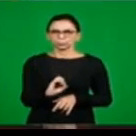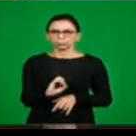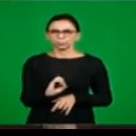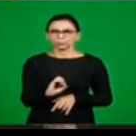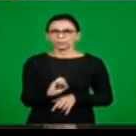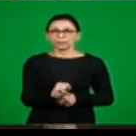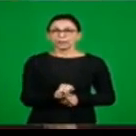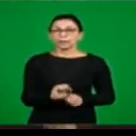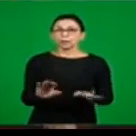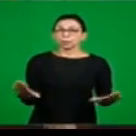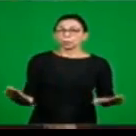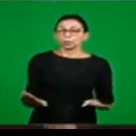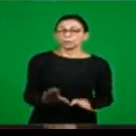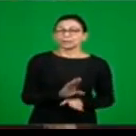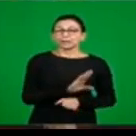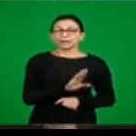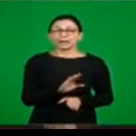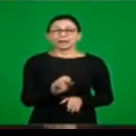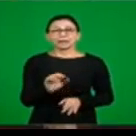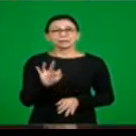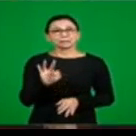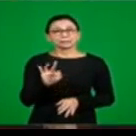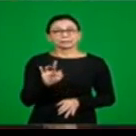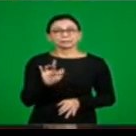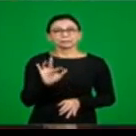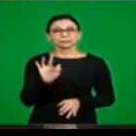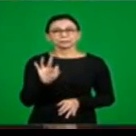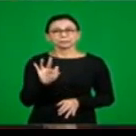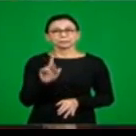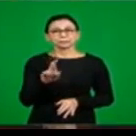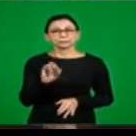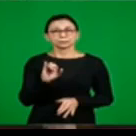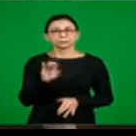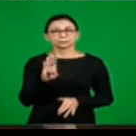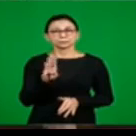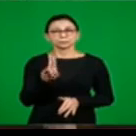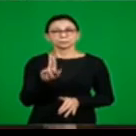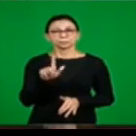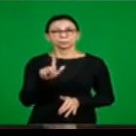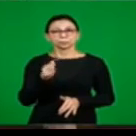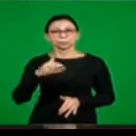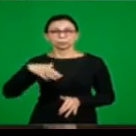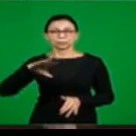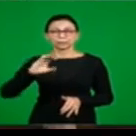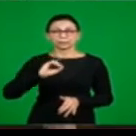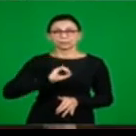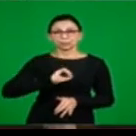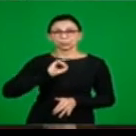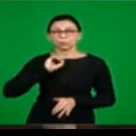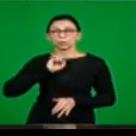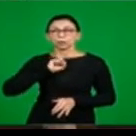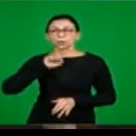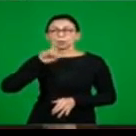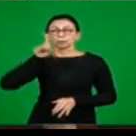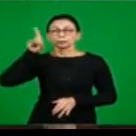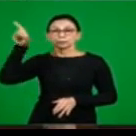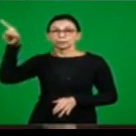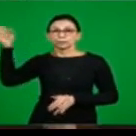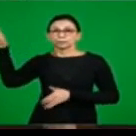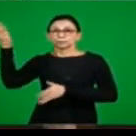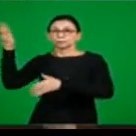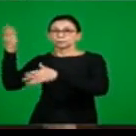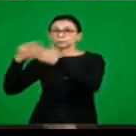tribulation. The great tribulation is a judgment that comes from eternity. So they came for great